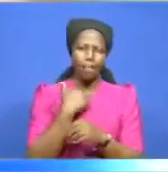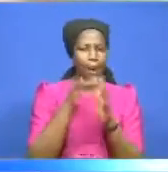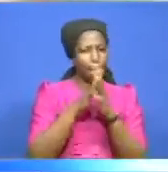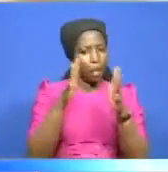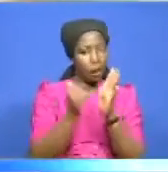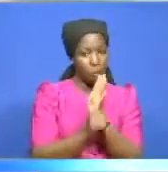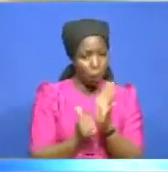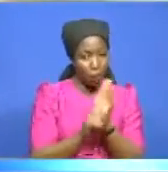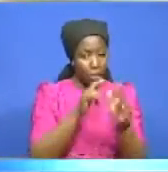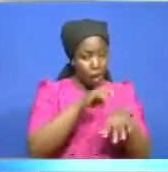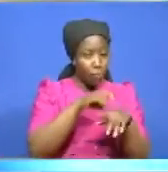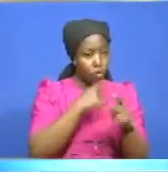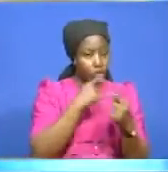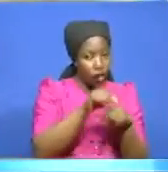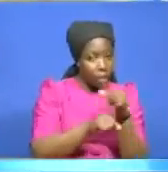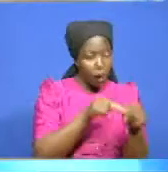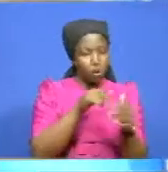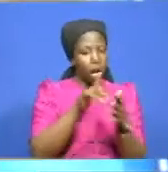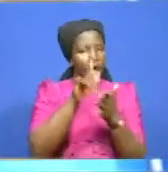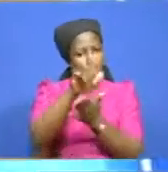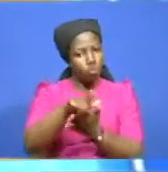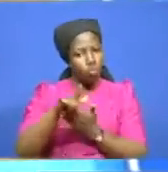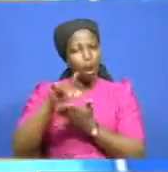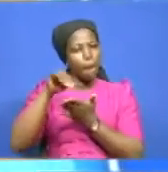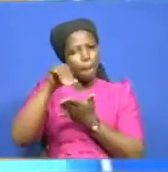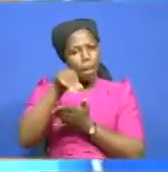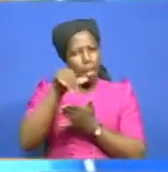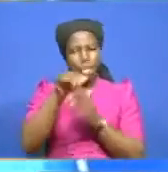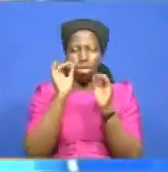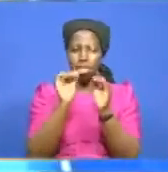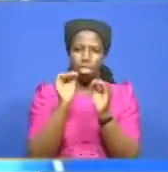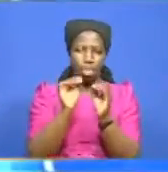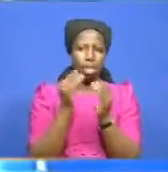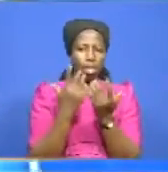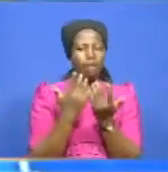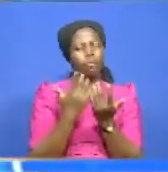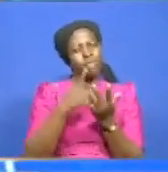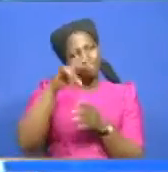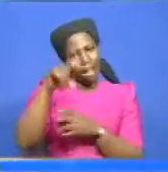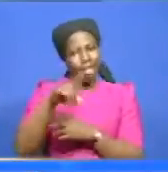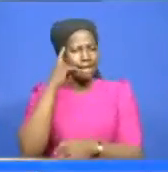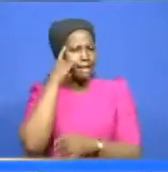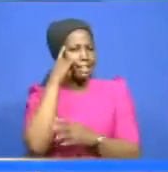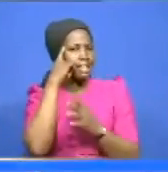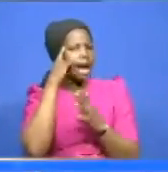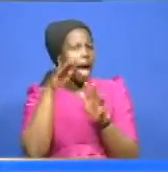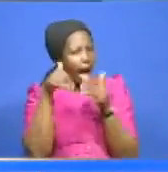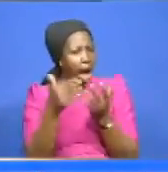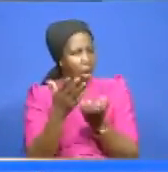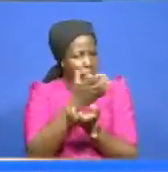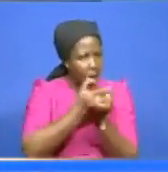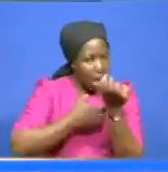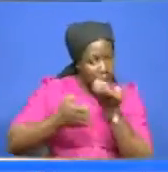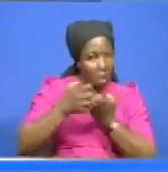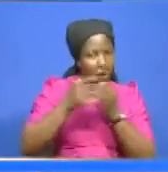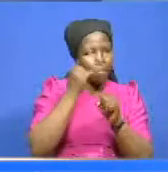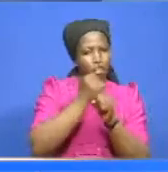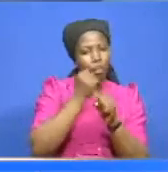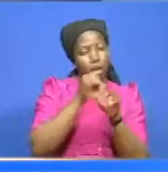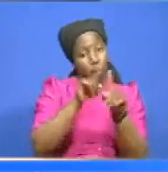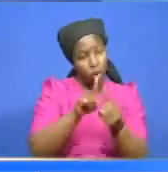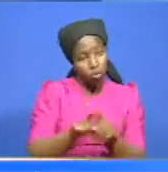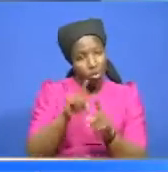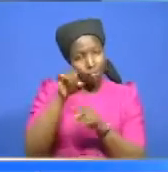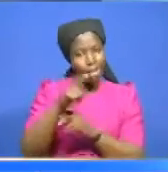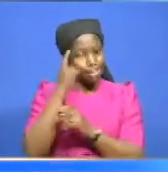when we're talking about non-performing credit facilities, we must think about how the economy is performing, and we must also